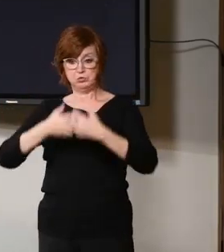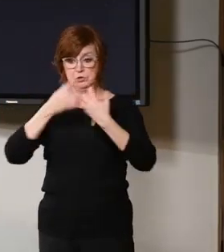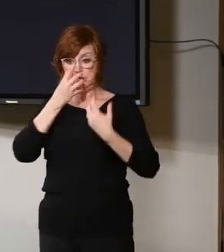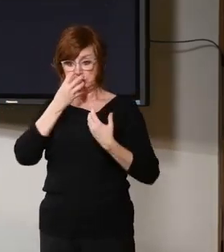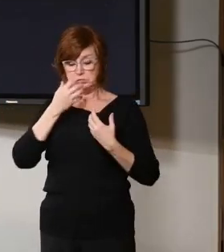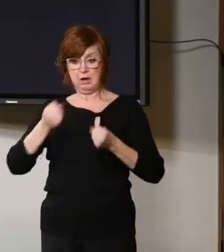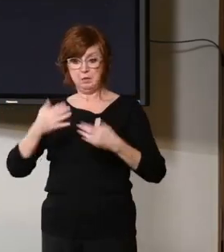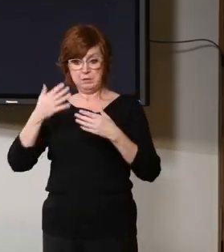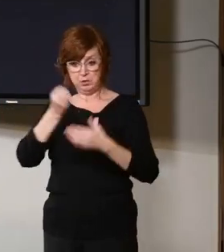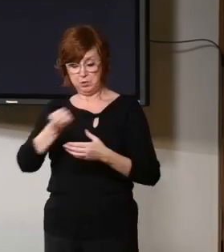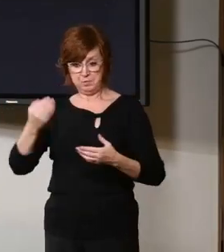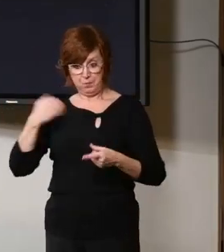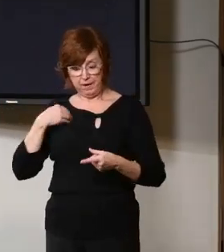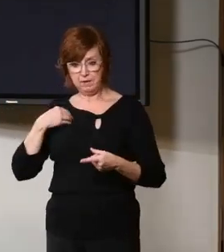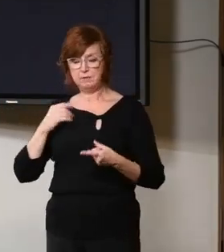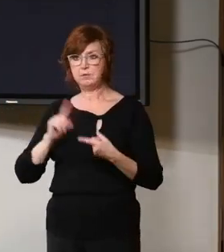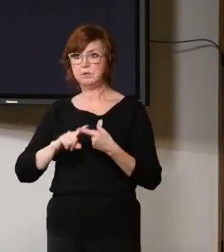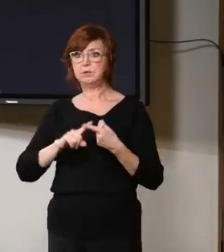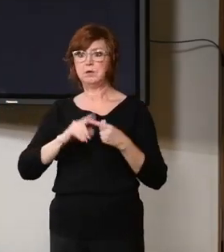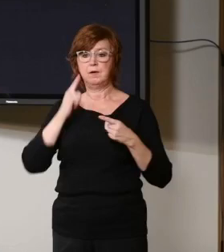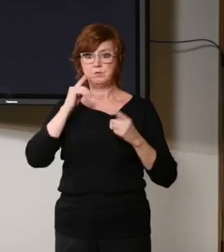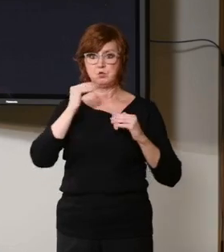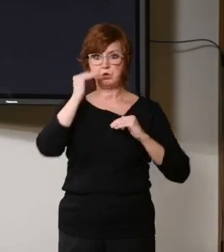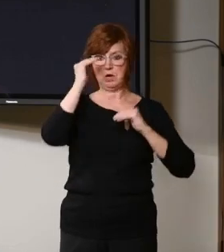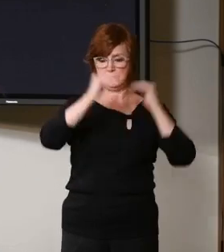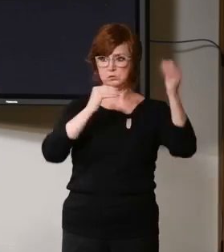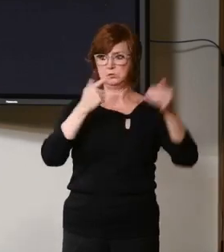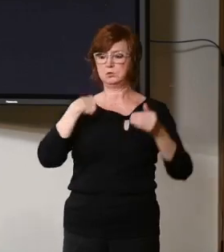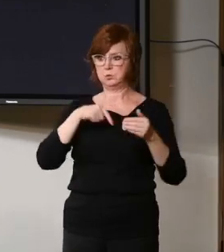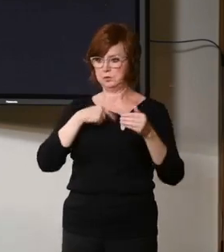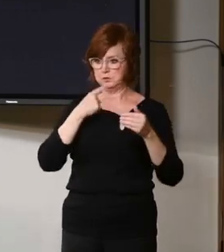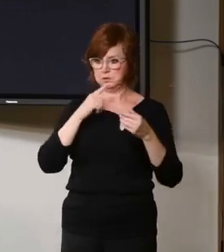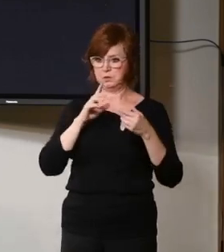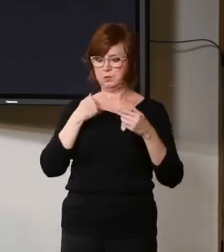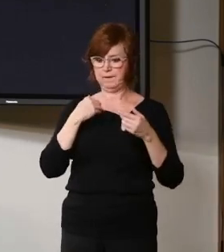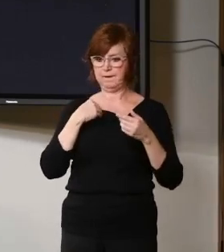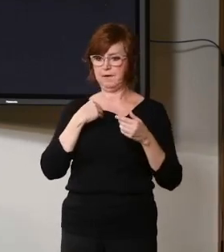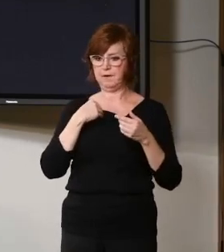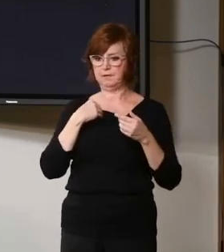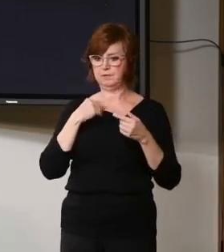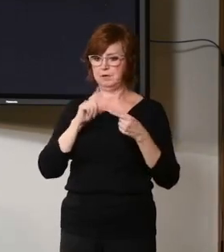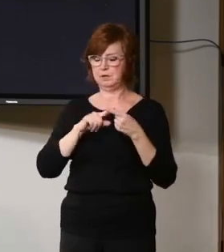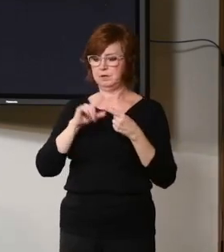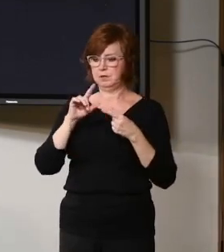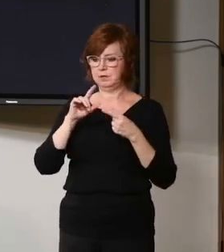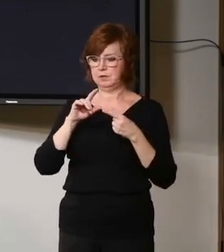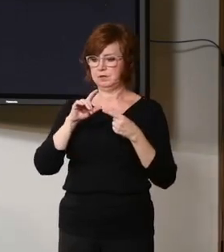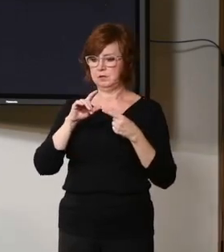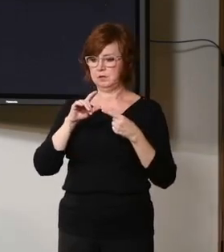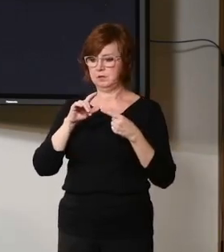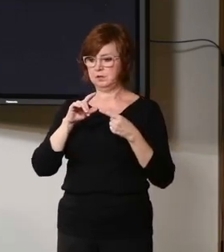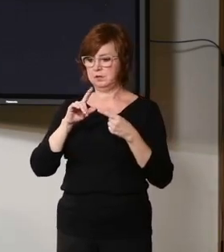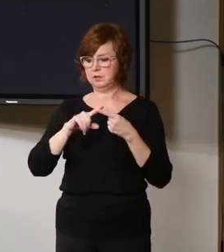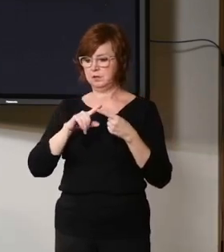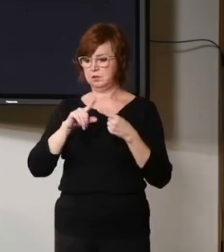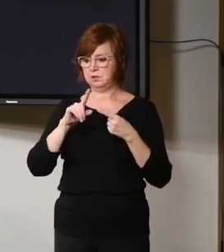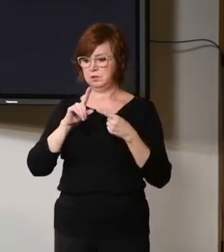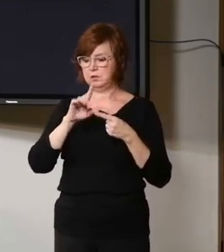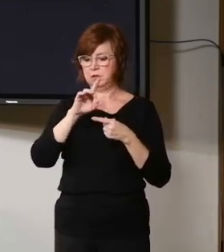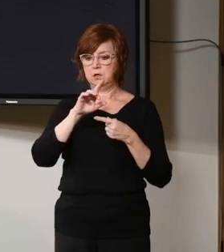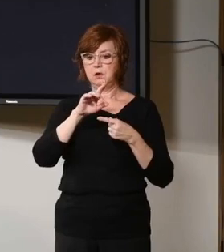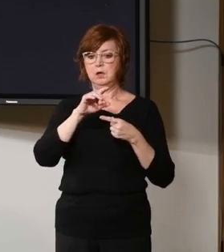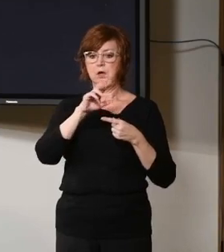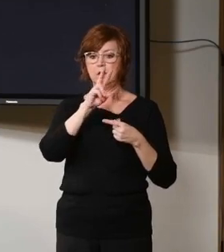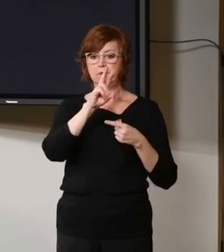adult ventilators that we've talked about before, we have an additional 80 subacute ventilators and over